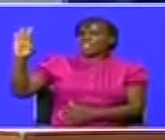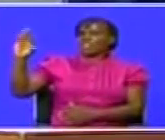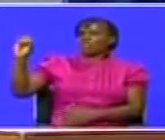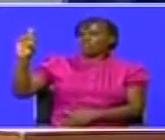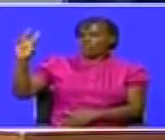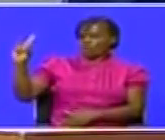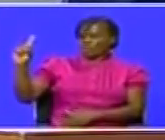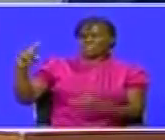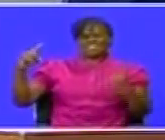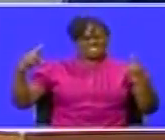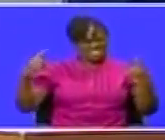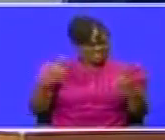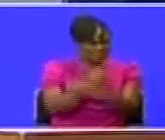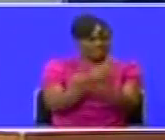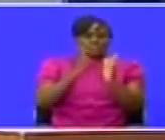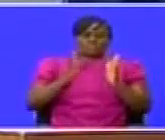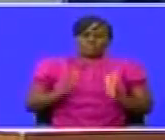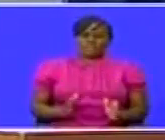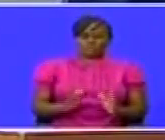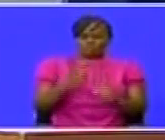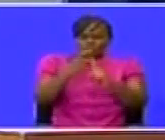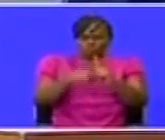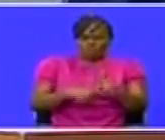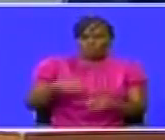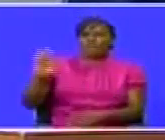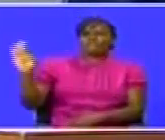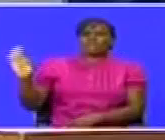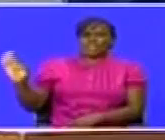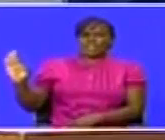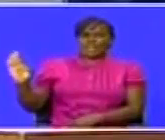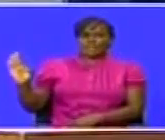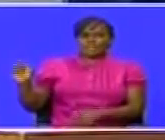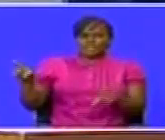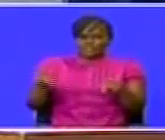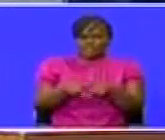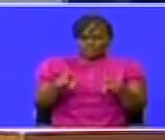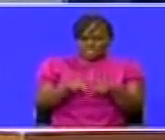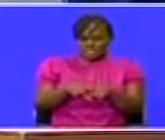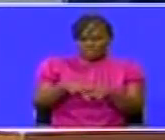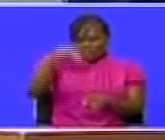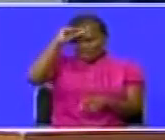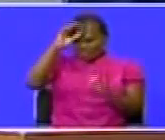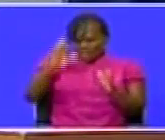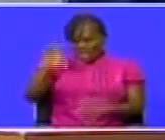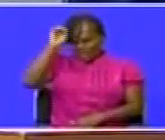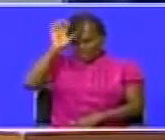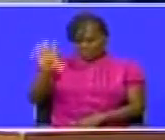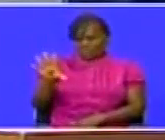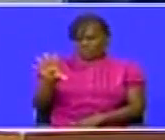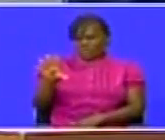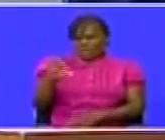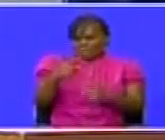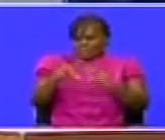is a totally different person from Ferdinand Waititu. Two names that the Kabete member of parliament has laid claim to. But as